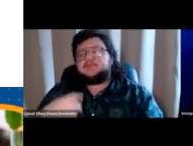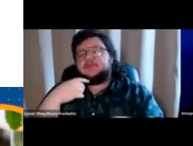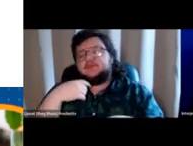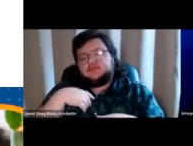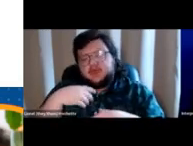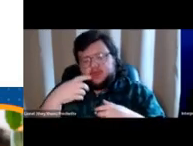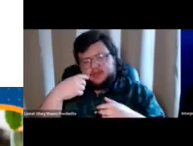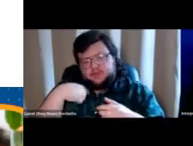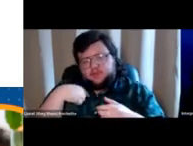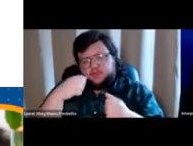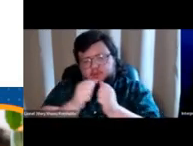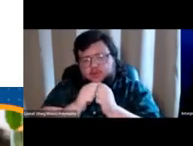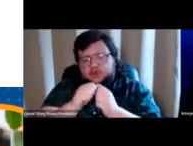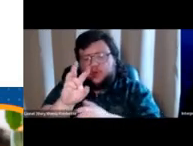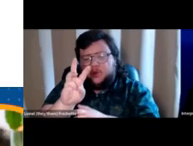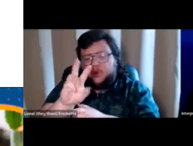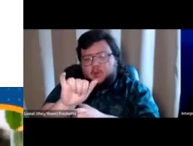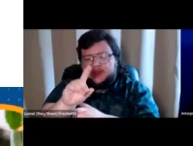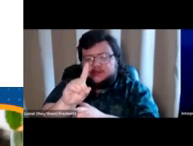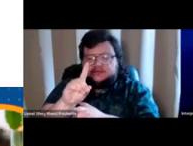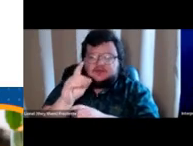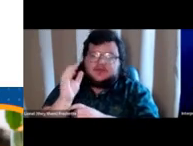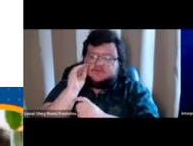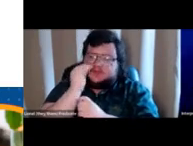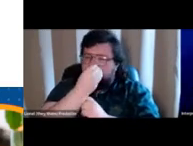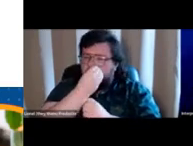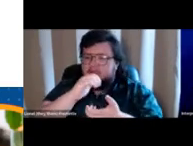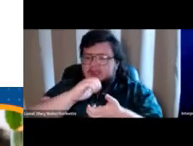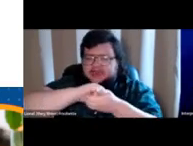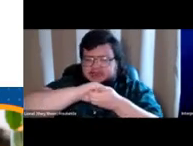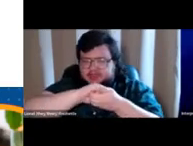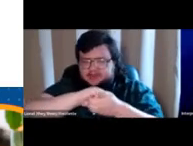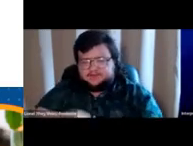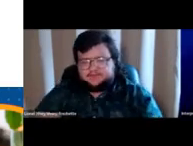I'm going to explain to you what's on the slides, and then I'm going to elaborate a little bit on that as well.